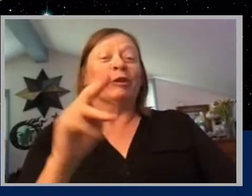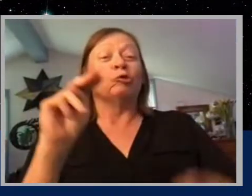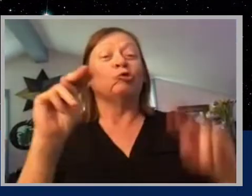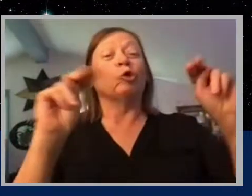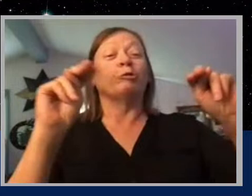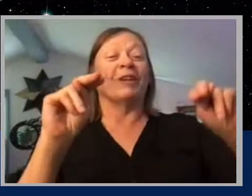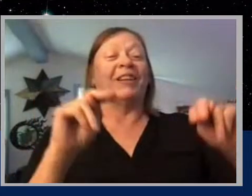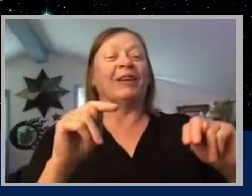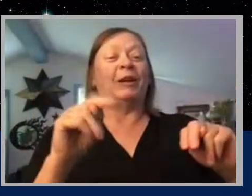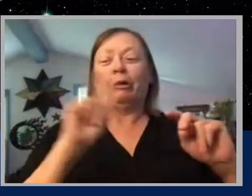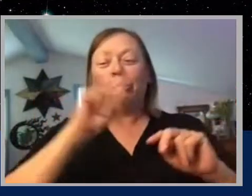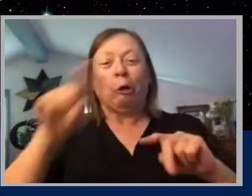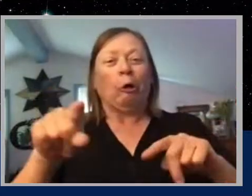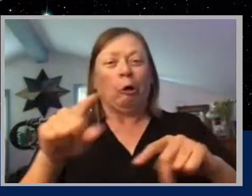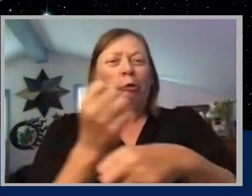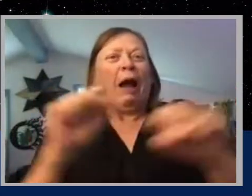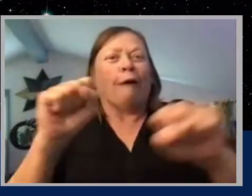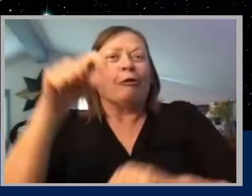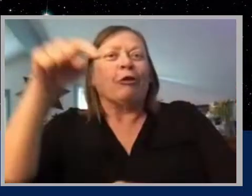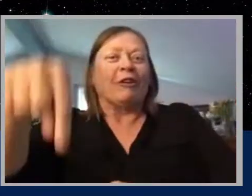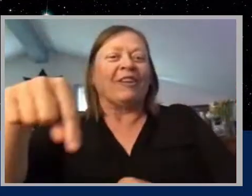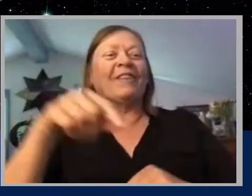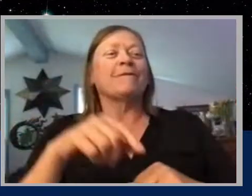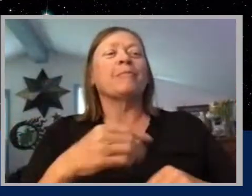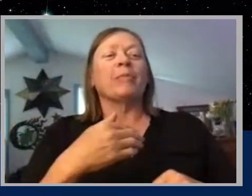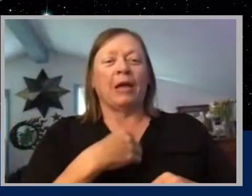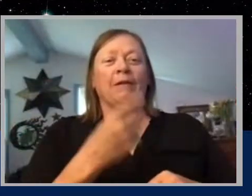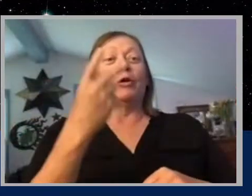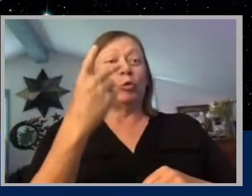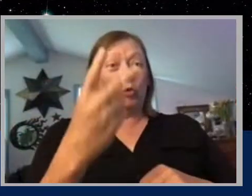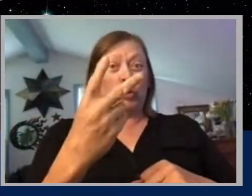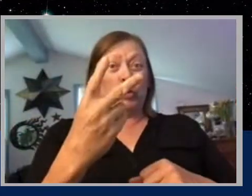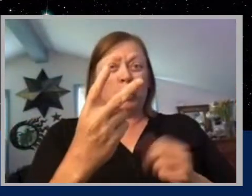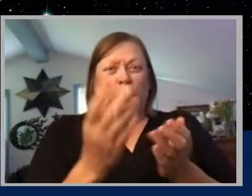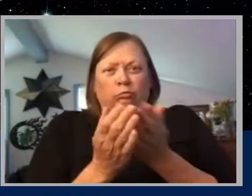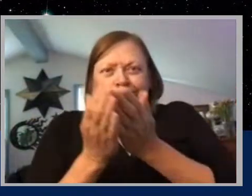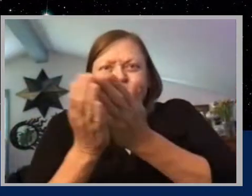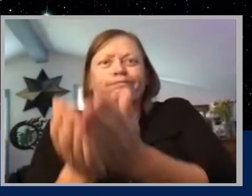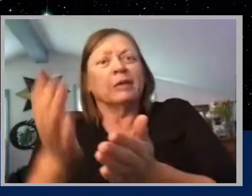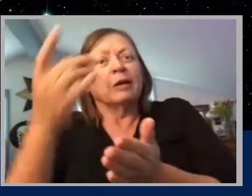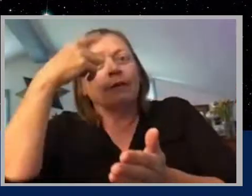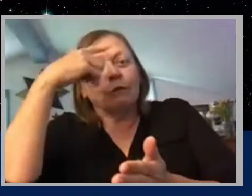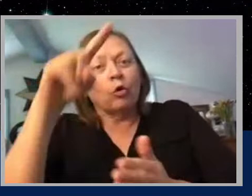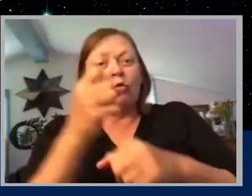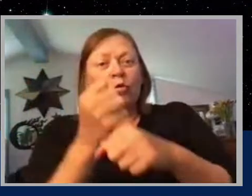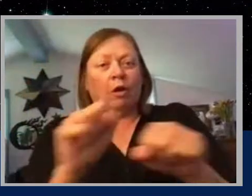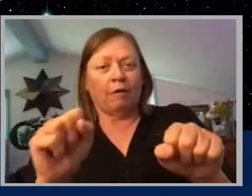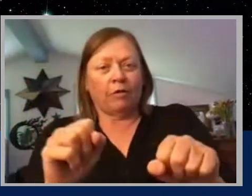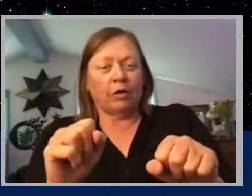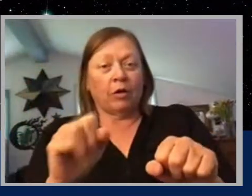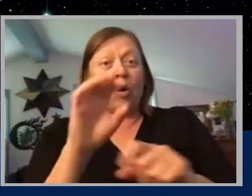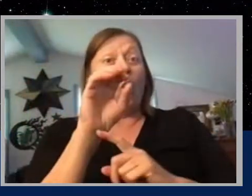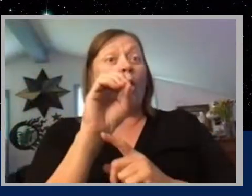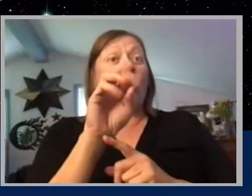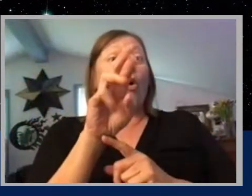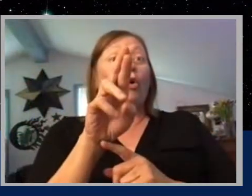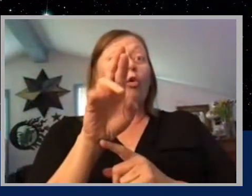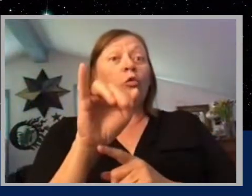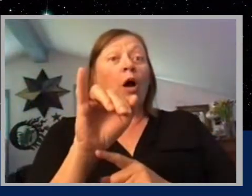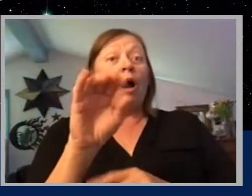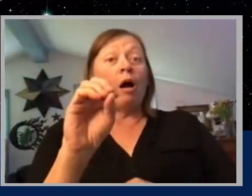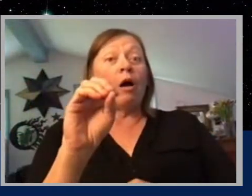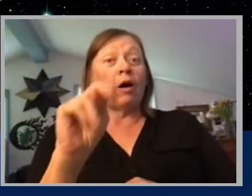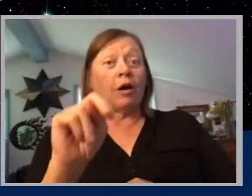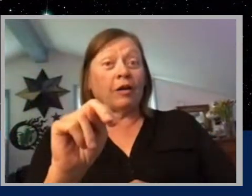So we have two very purpose-built, recovery vessels versus with the Orion capsule now too. Like we had the